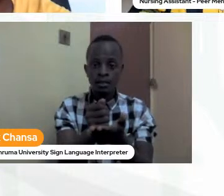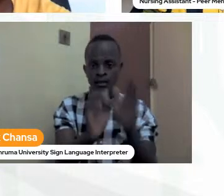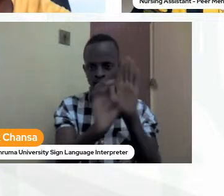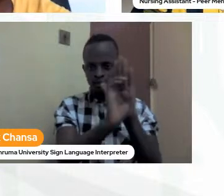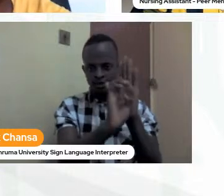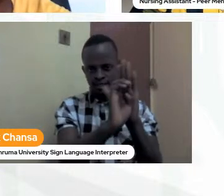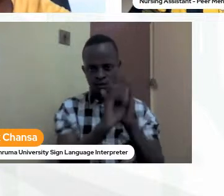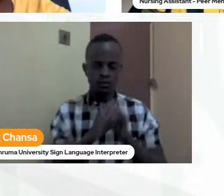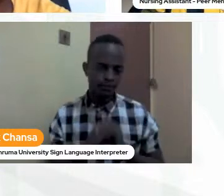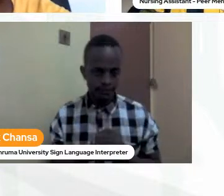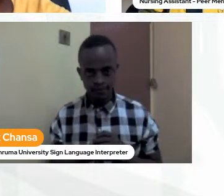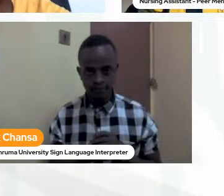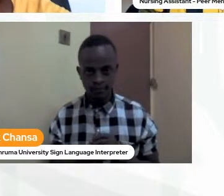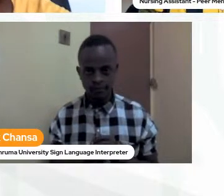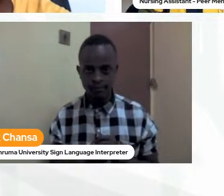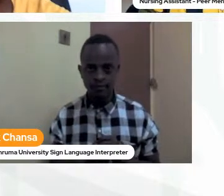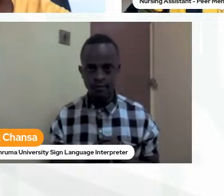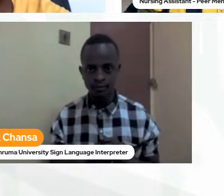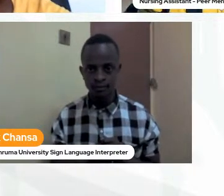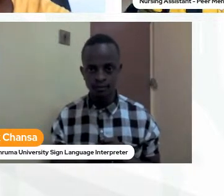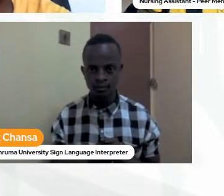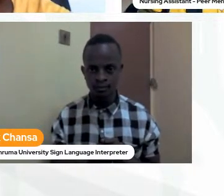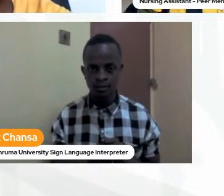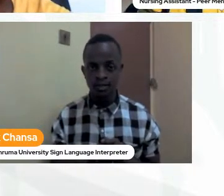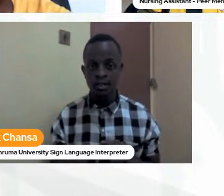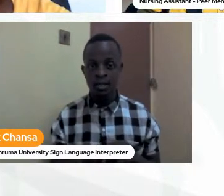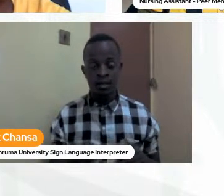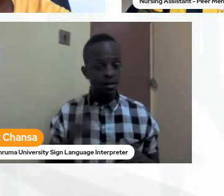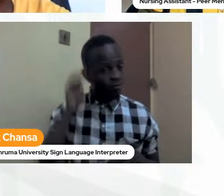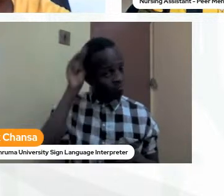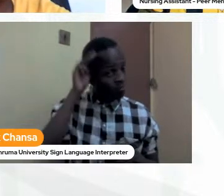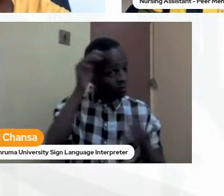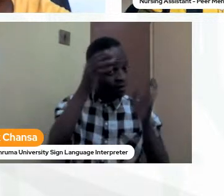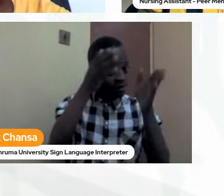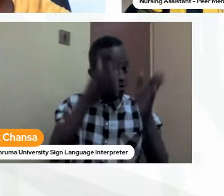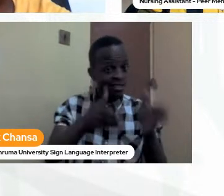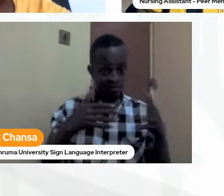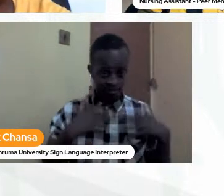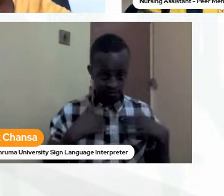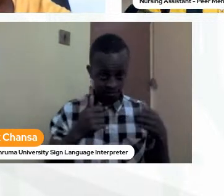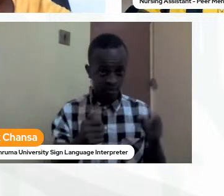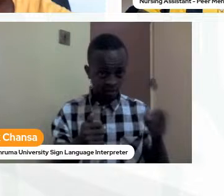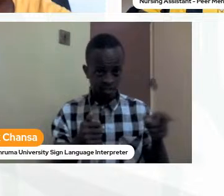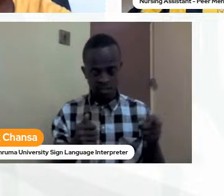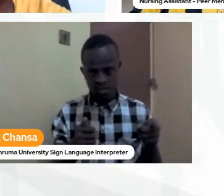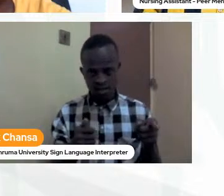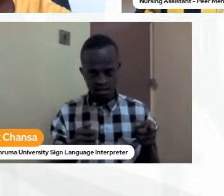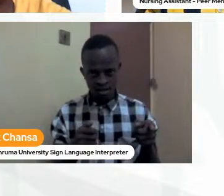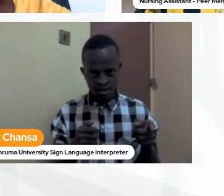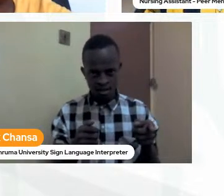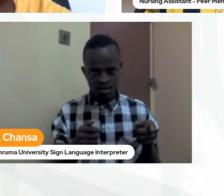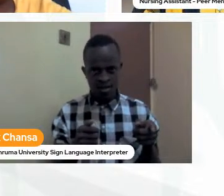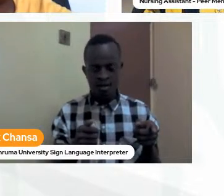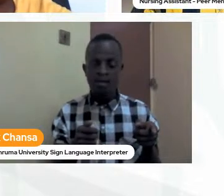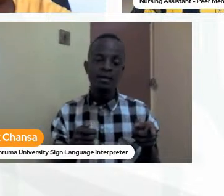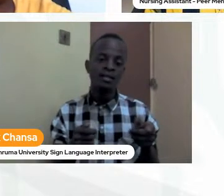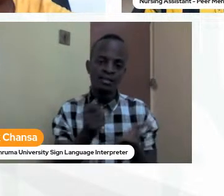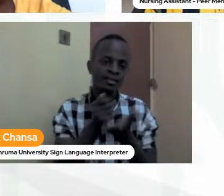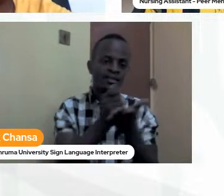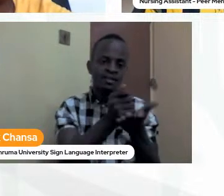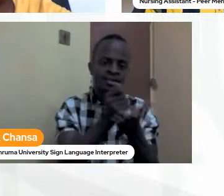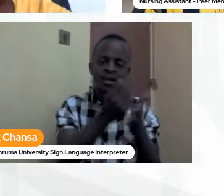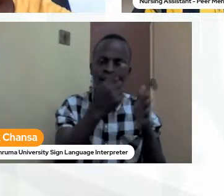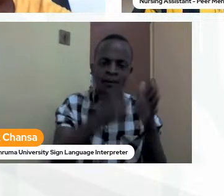changes is that the Minister of Health, I think, for some time has been contemplating and in a small way been able to